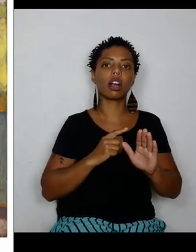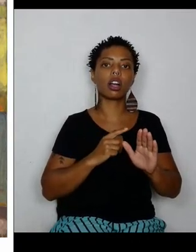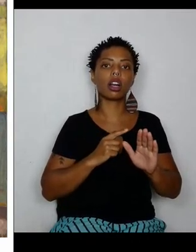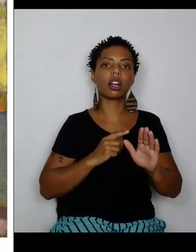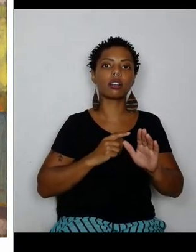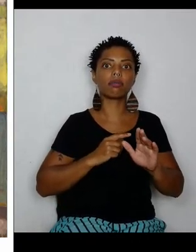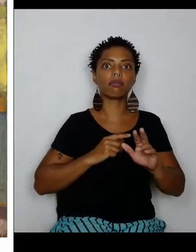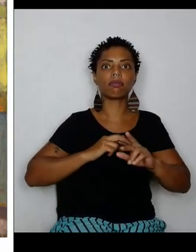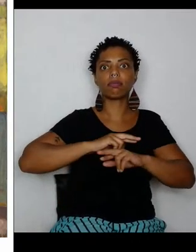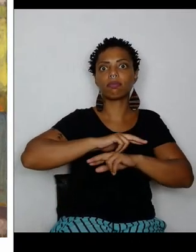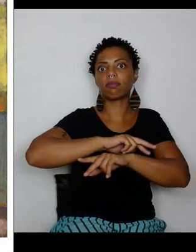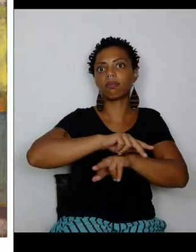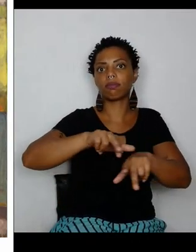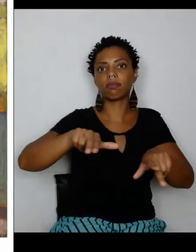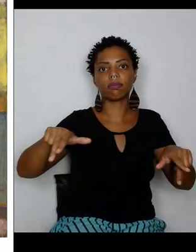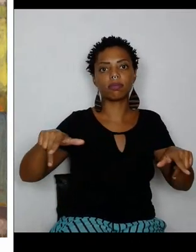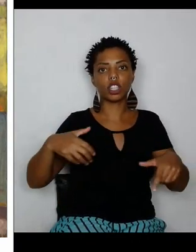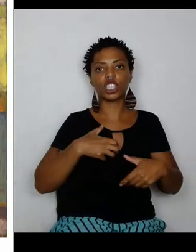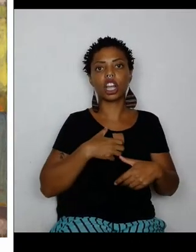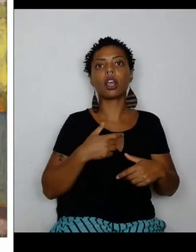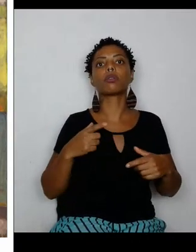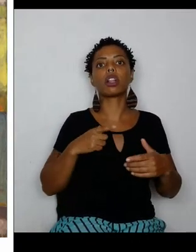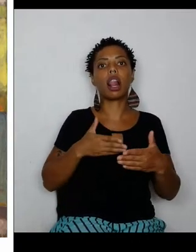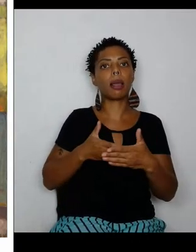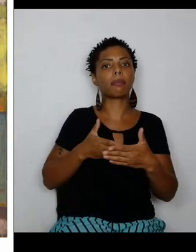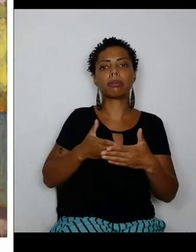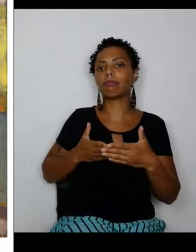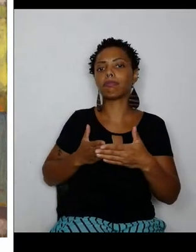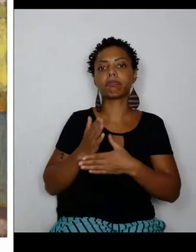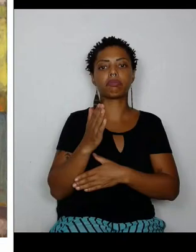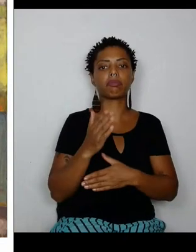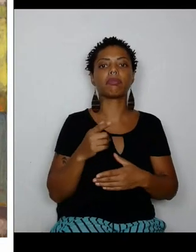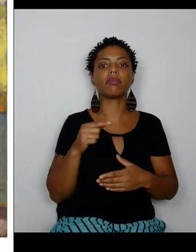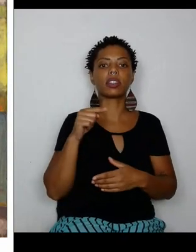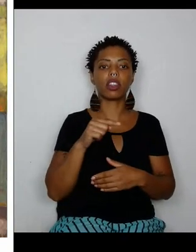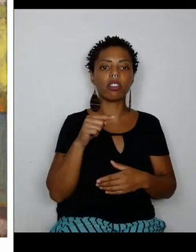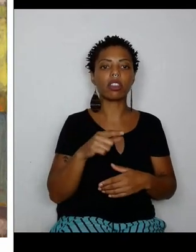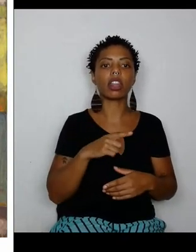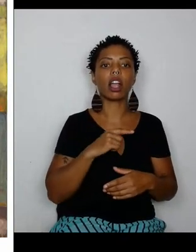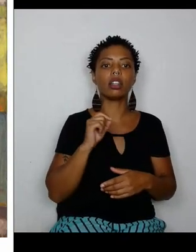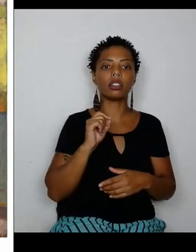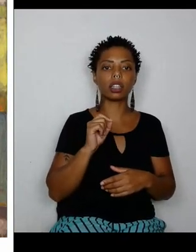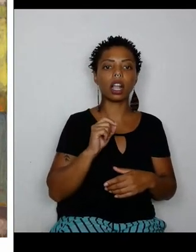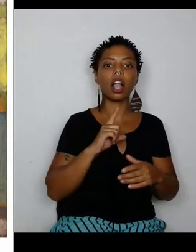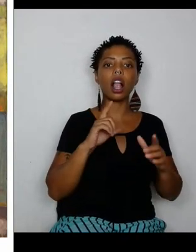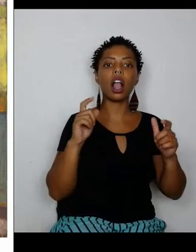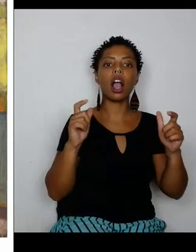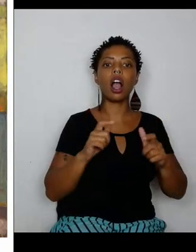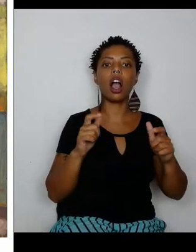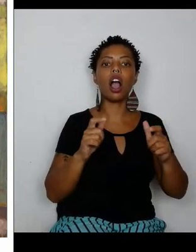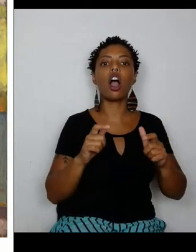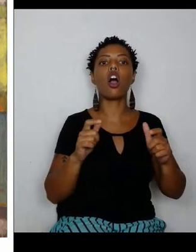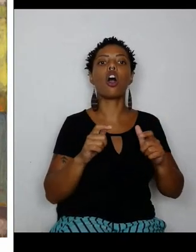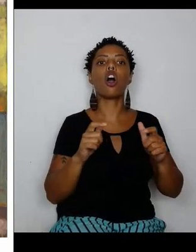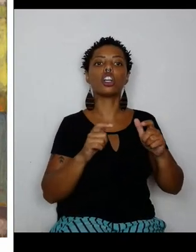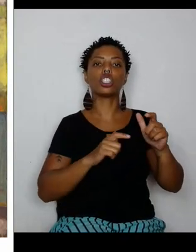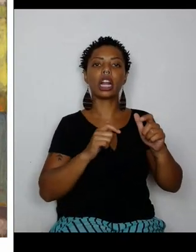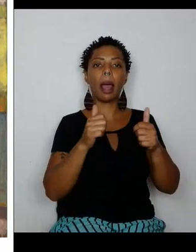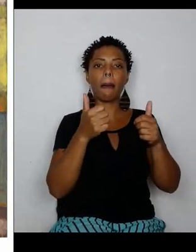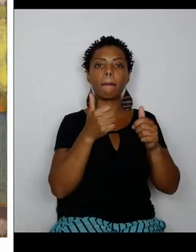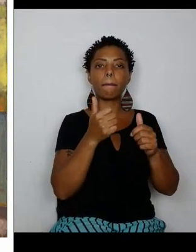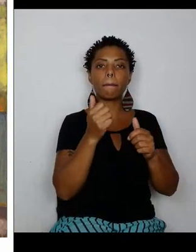self is inscribed into the format of the holy face icon on the wood wagon's likeness establishes his historical